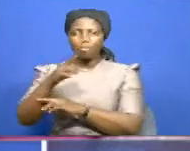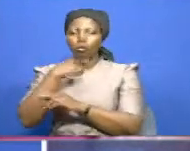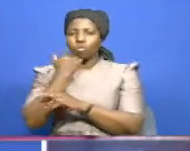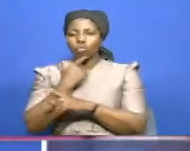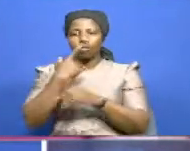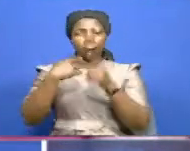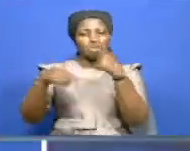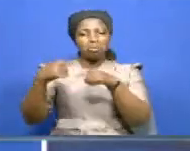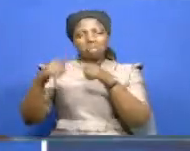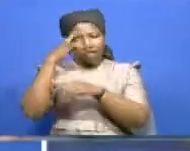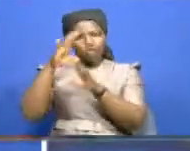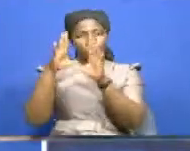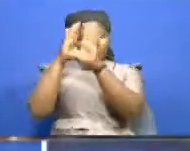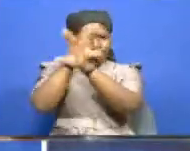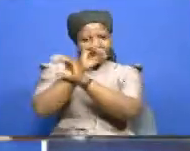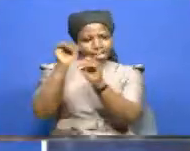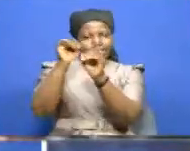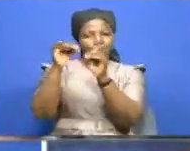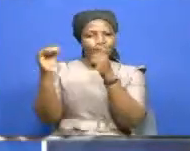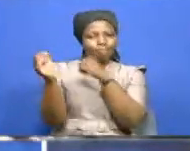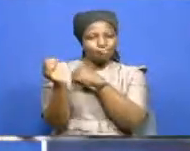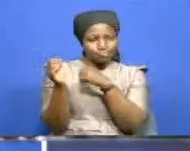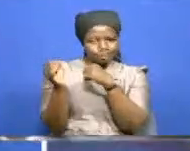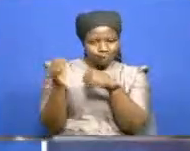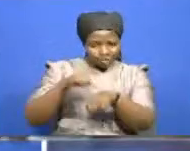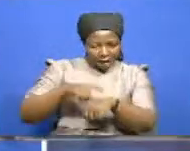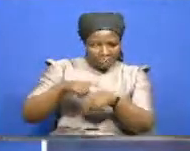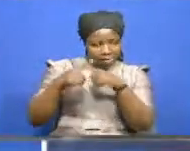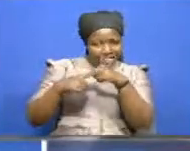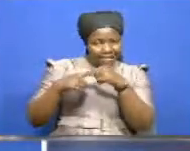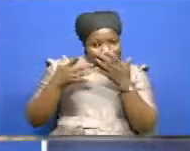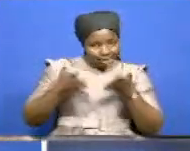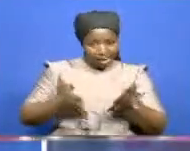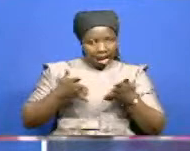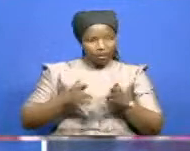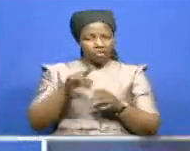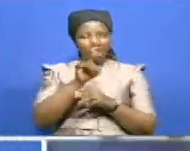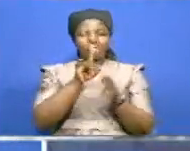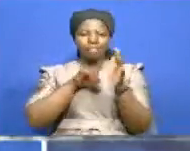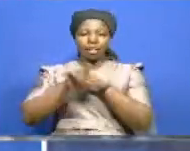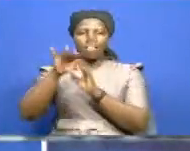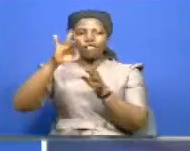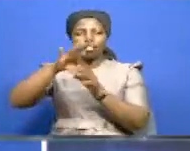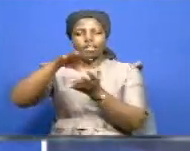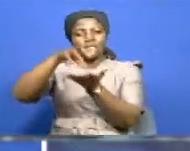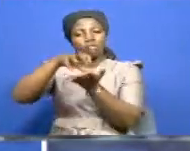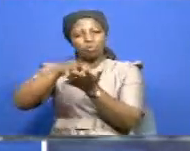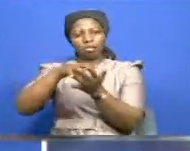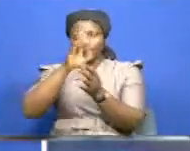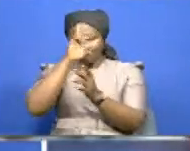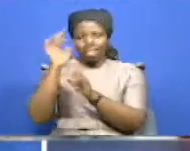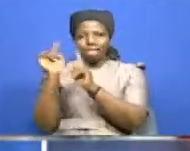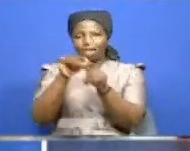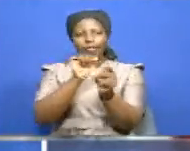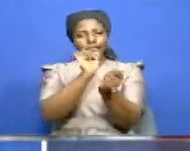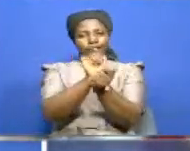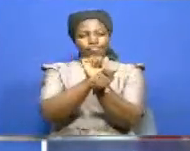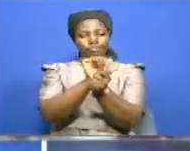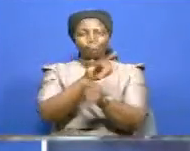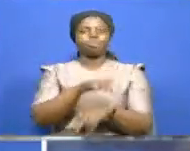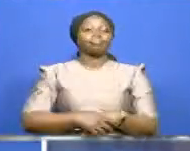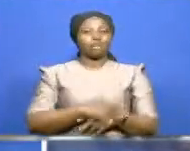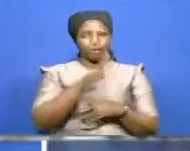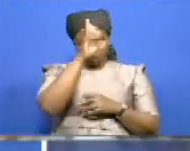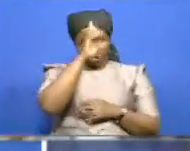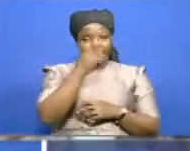for the 6th time, was at a polling station when police came and whisked him away. Police have denied killing 3 people in Pemba on